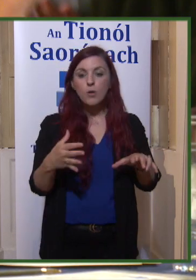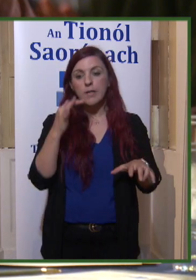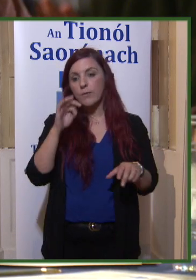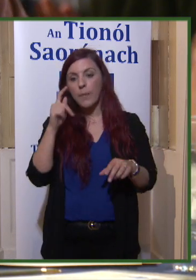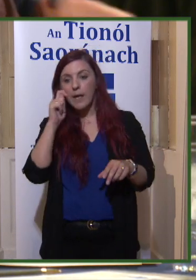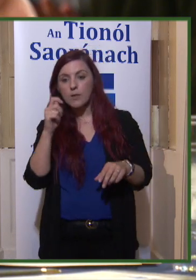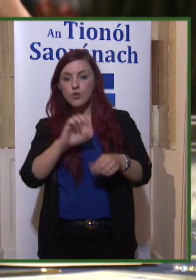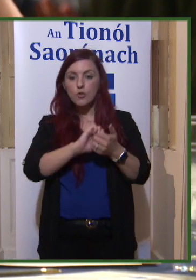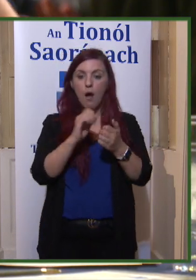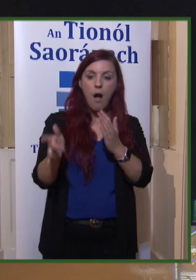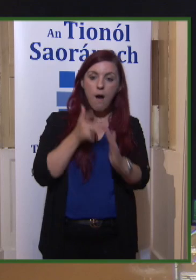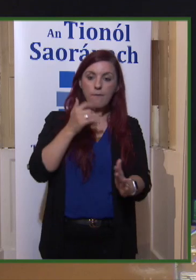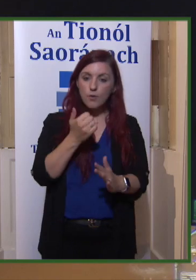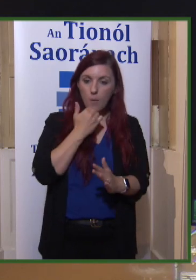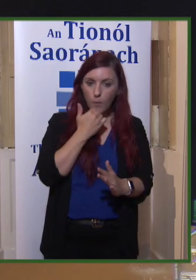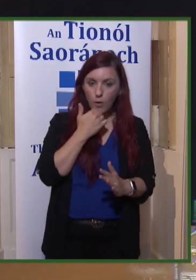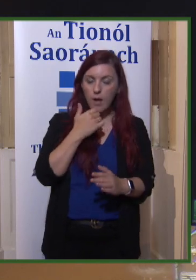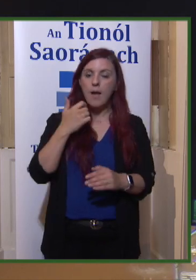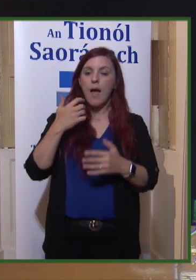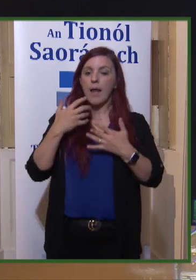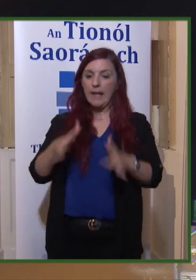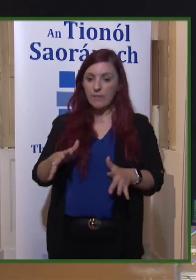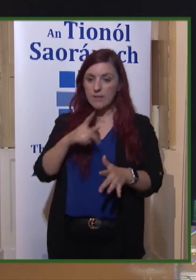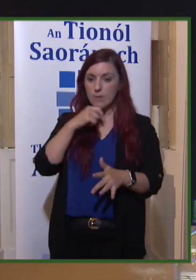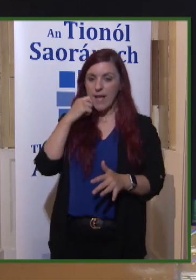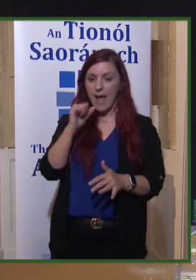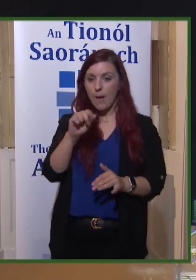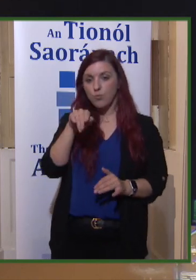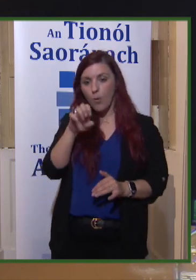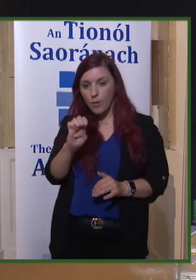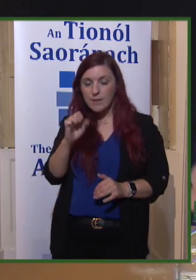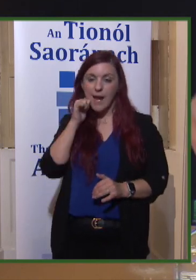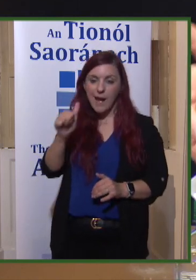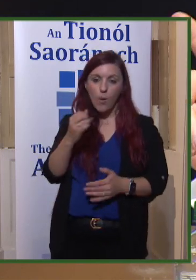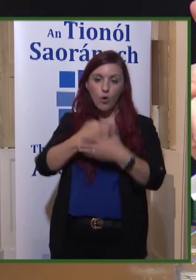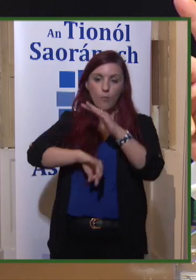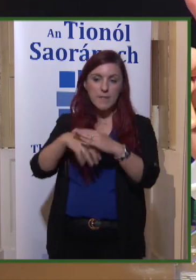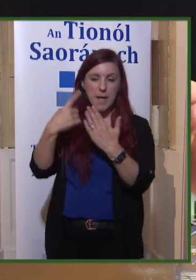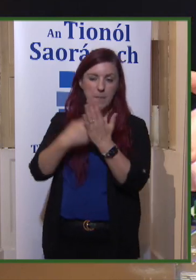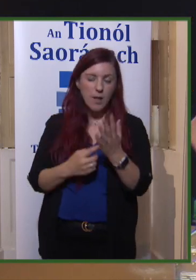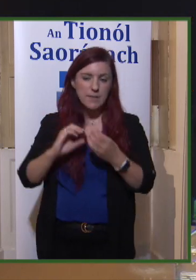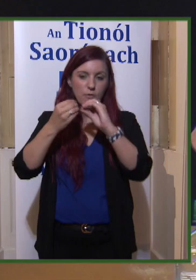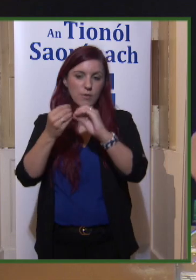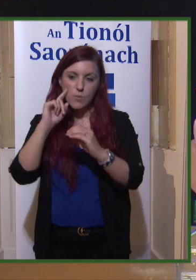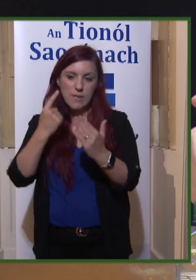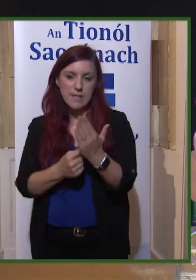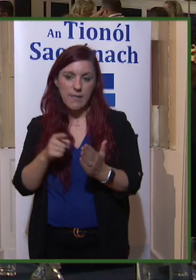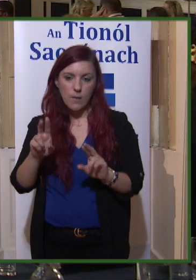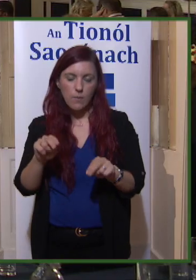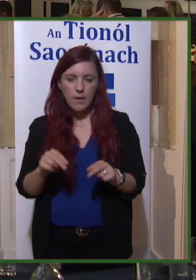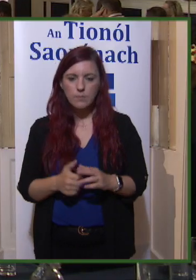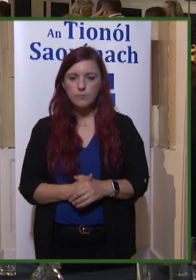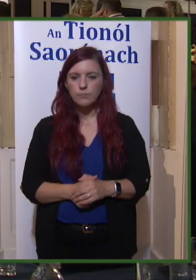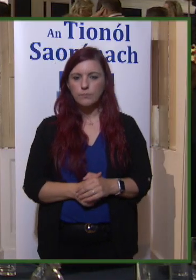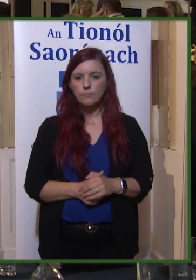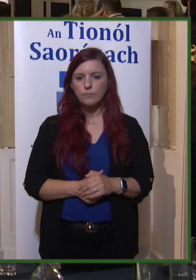appropriate and allow the government and the policy specialists to decide the number. Yeah, and just conscious of time, there were 13 minutes on this one particular item, and